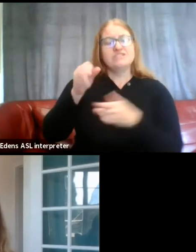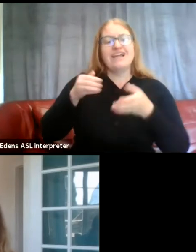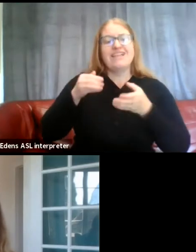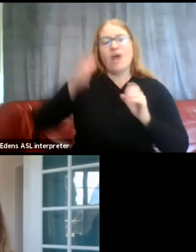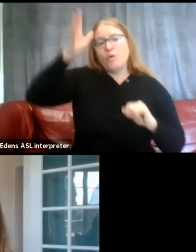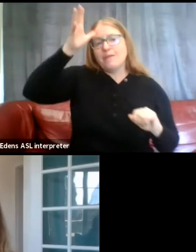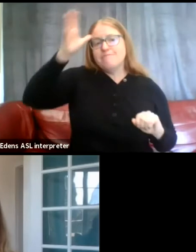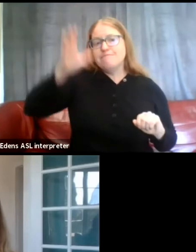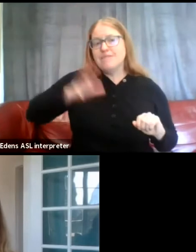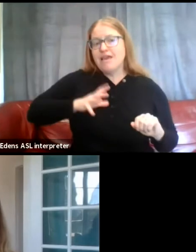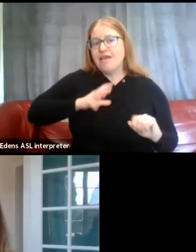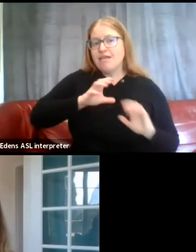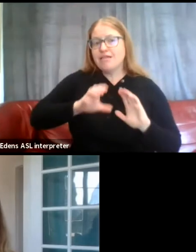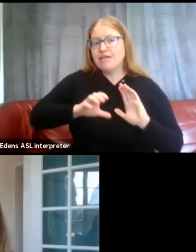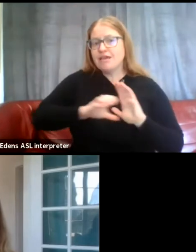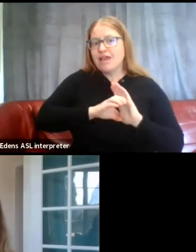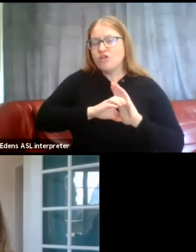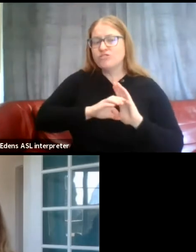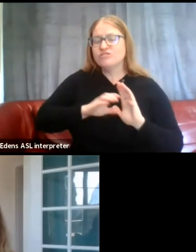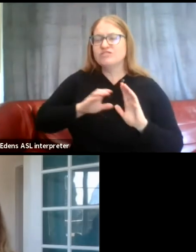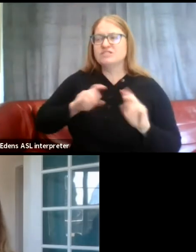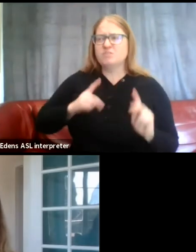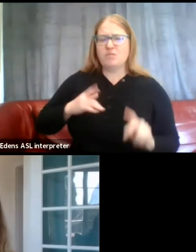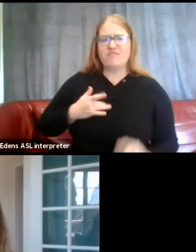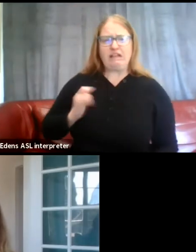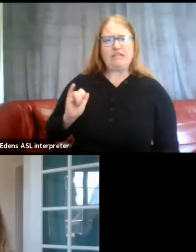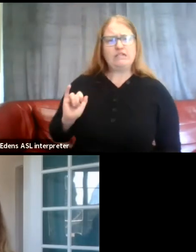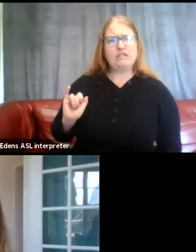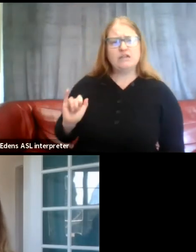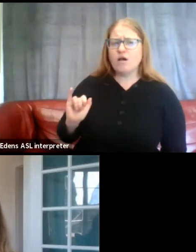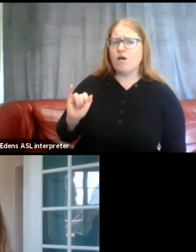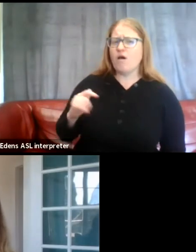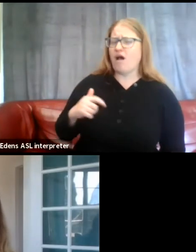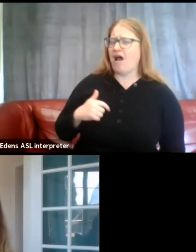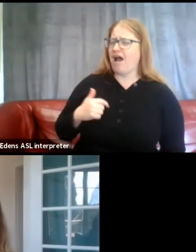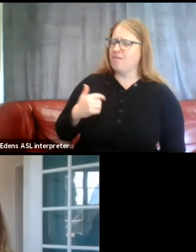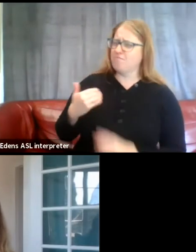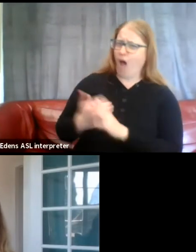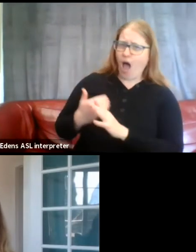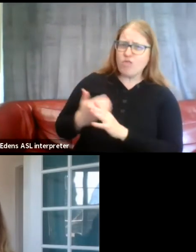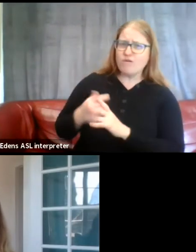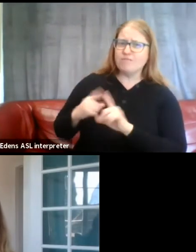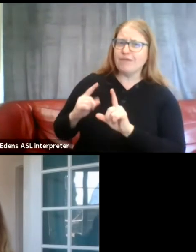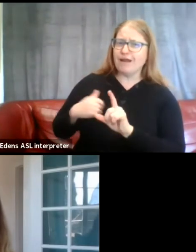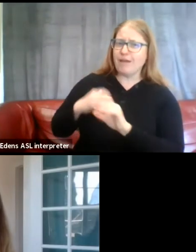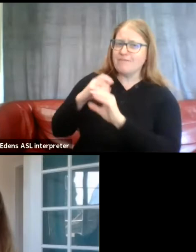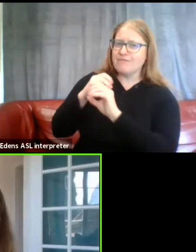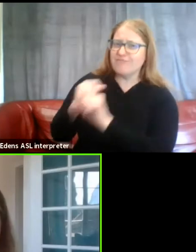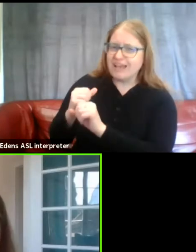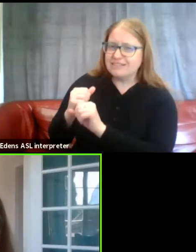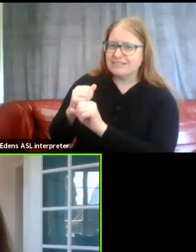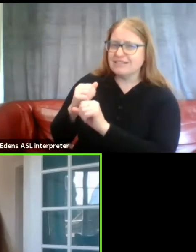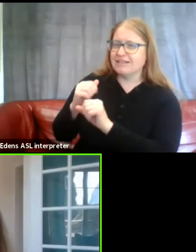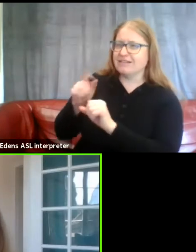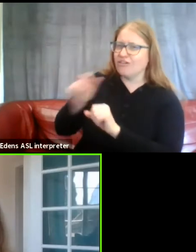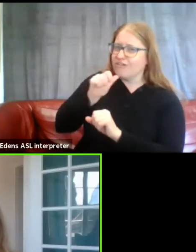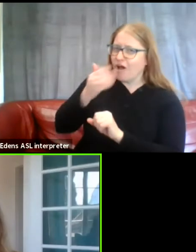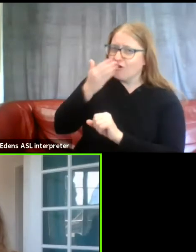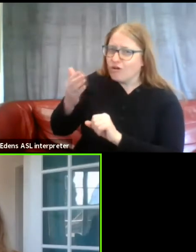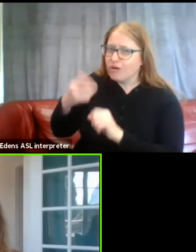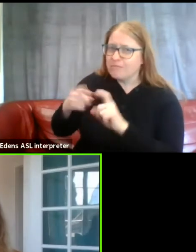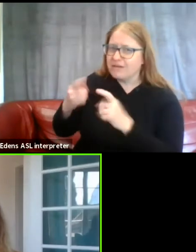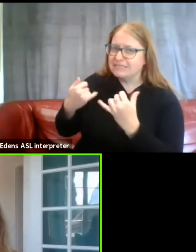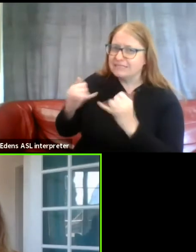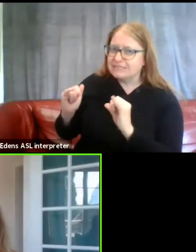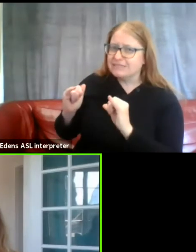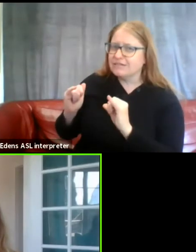that people were disturbed by, but also attracted to and fascinated by, and that were not good. These are a different kind of not